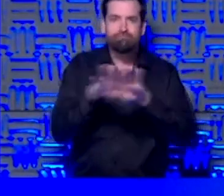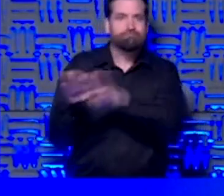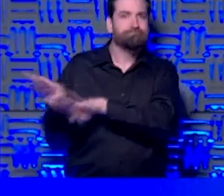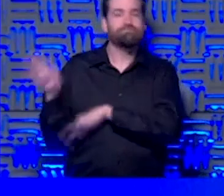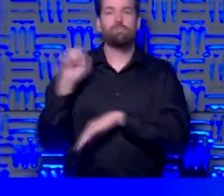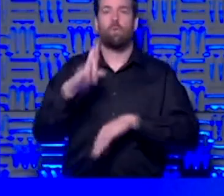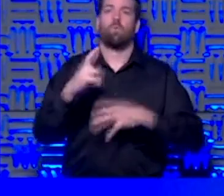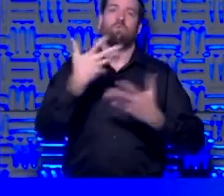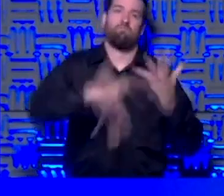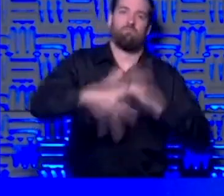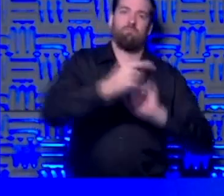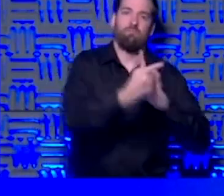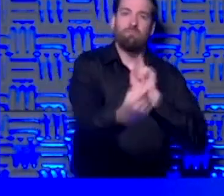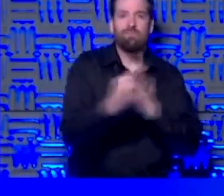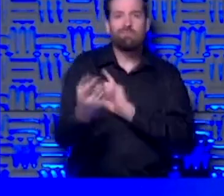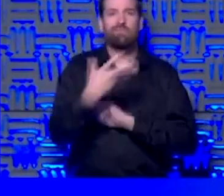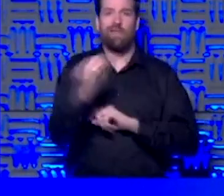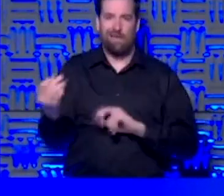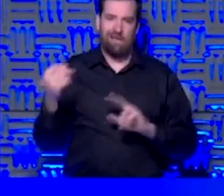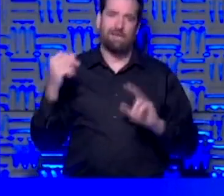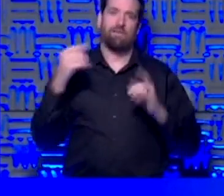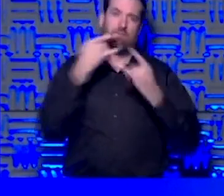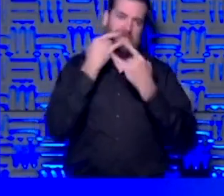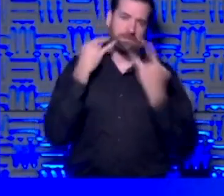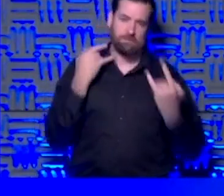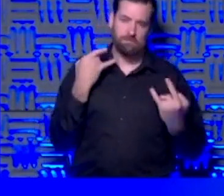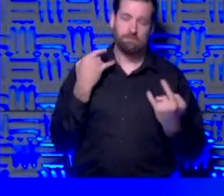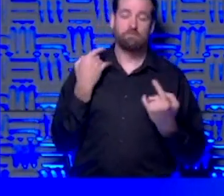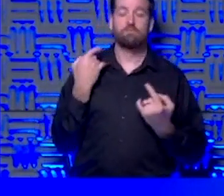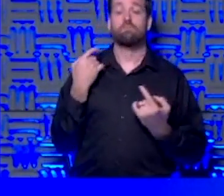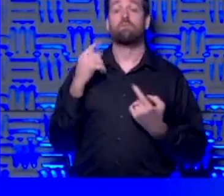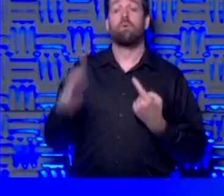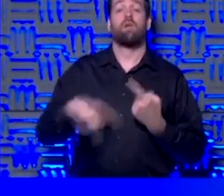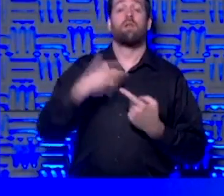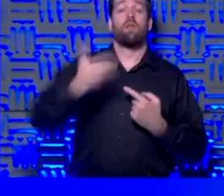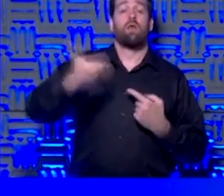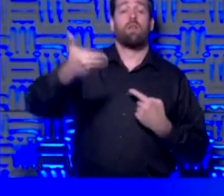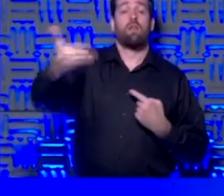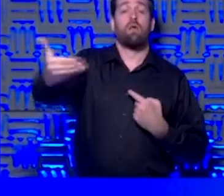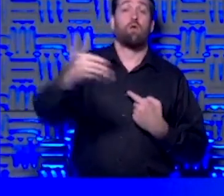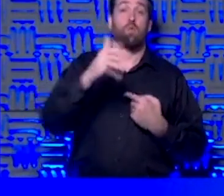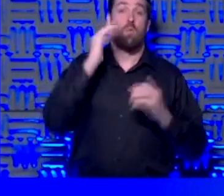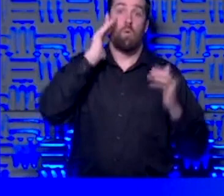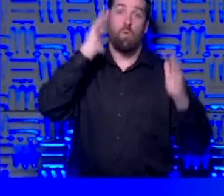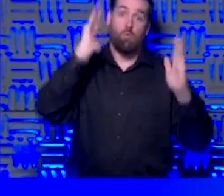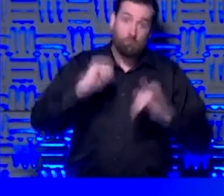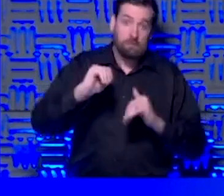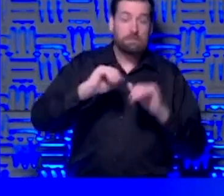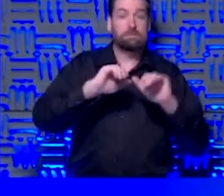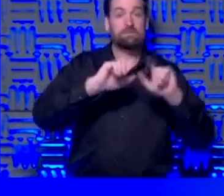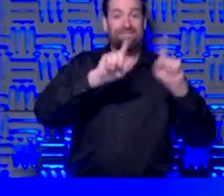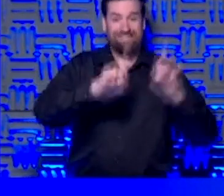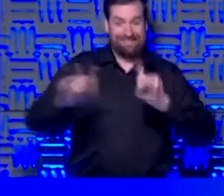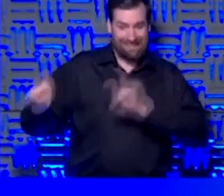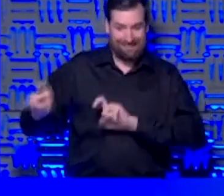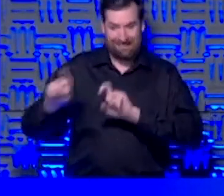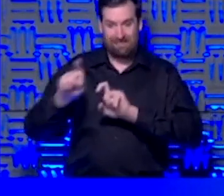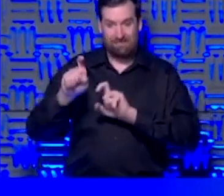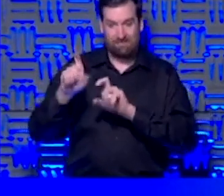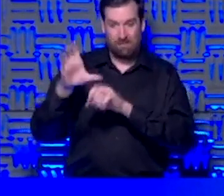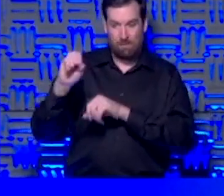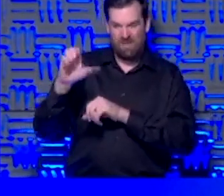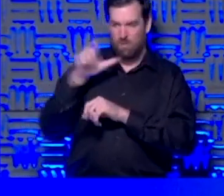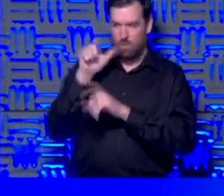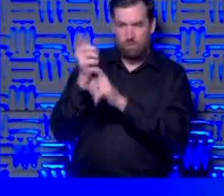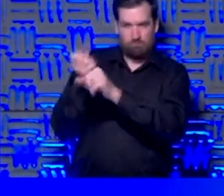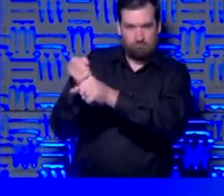distancing and, of course, the mask wearing. So, as we get in there, hopefully the other companies that are creating the test reagents, what we use to do the